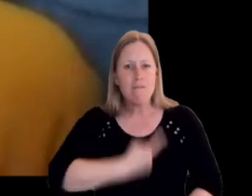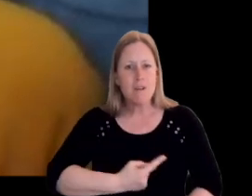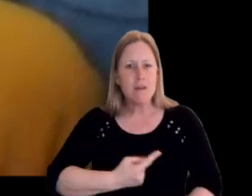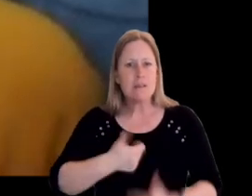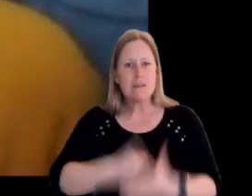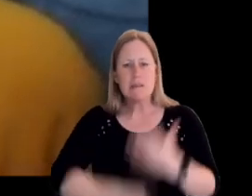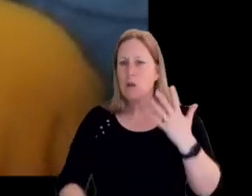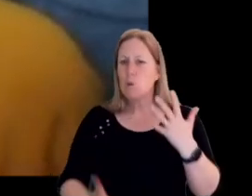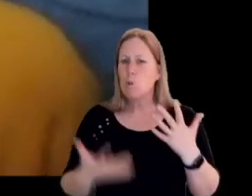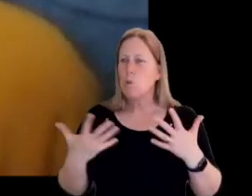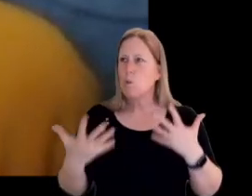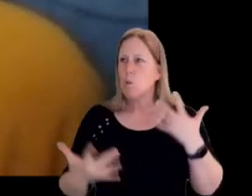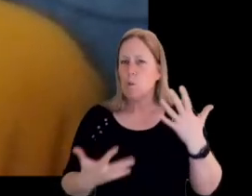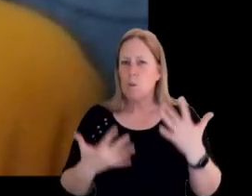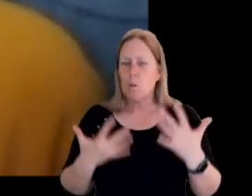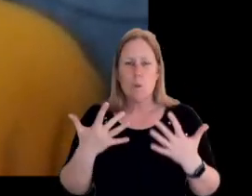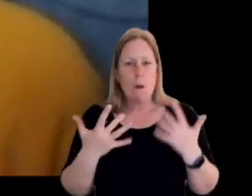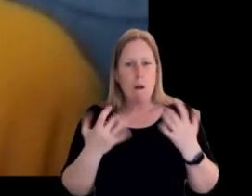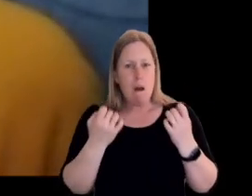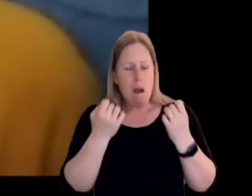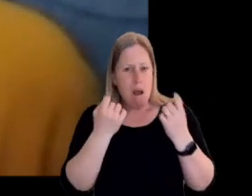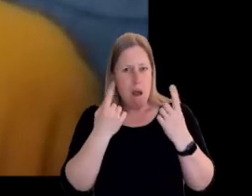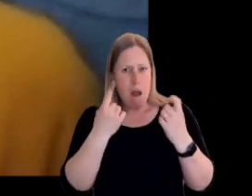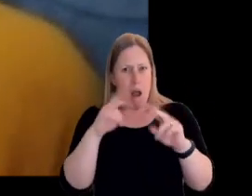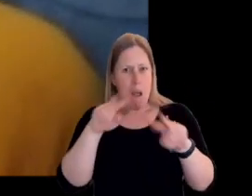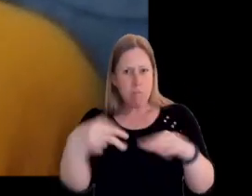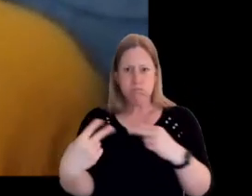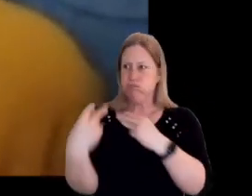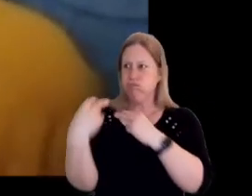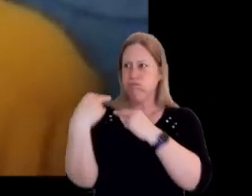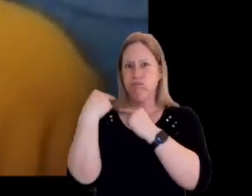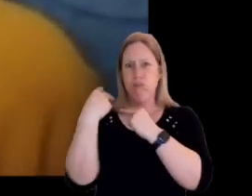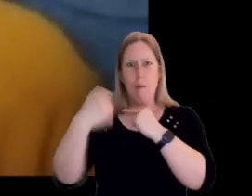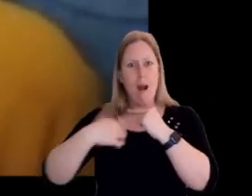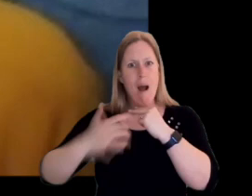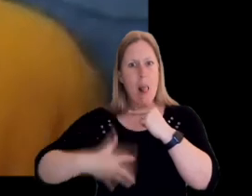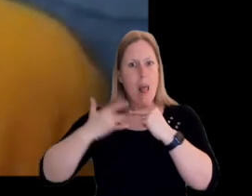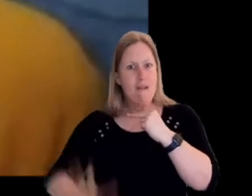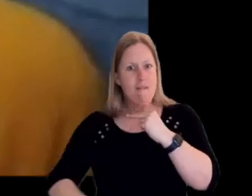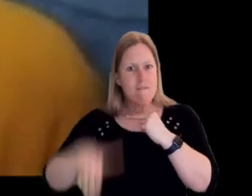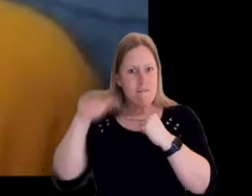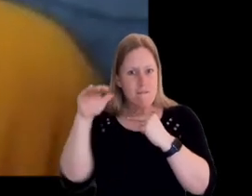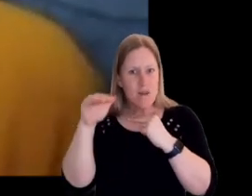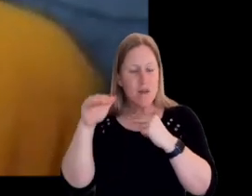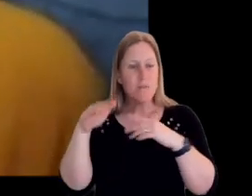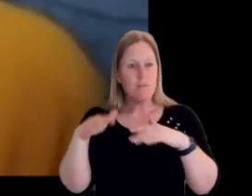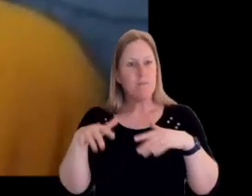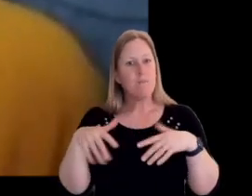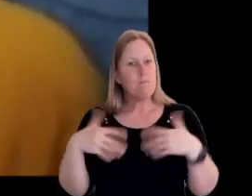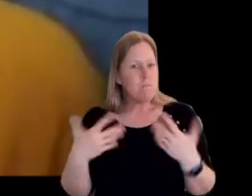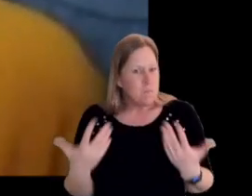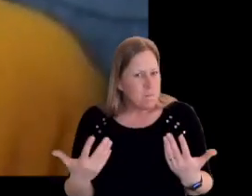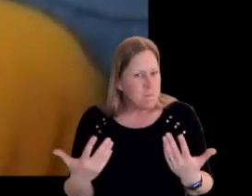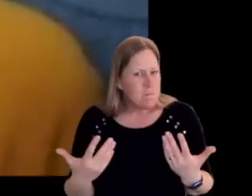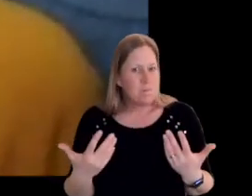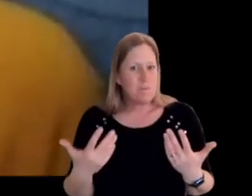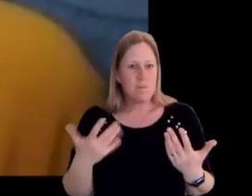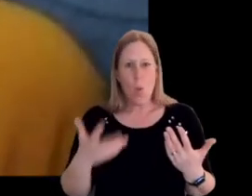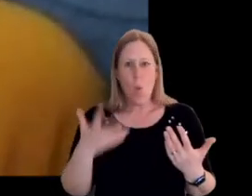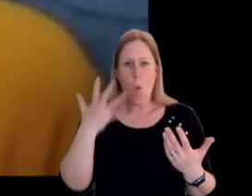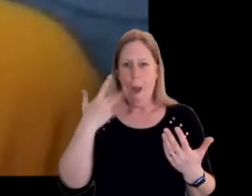have insights into the life I'd lived. So, and the thing is that, I